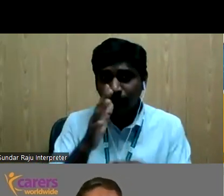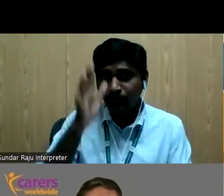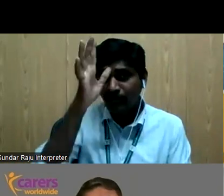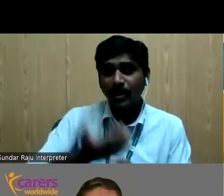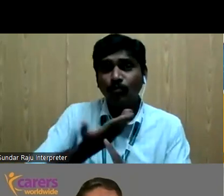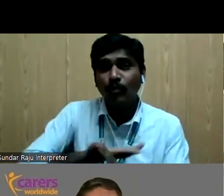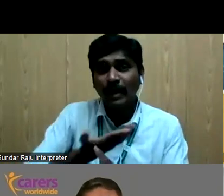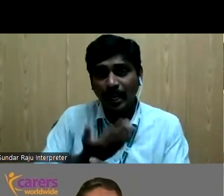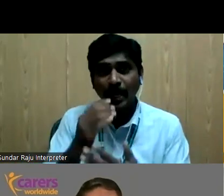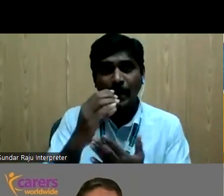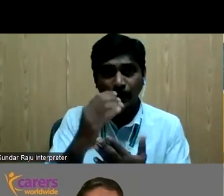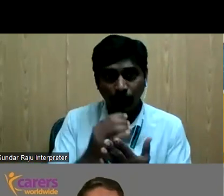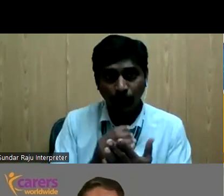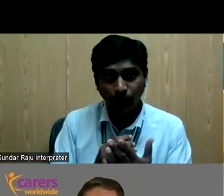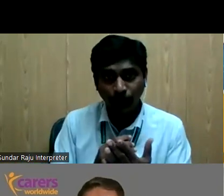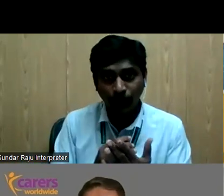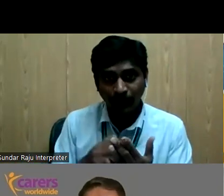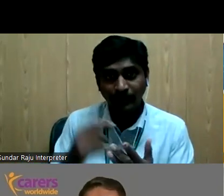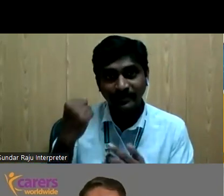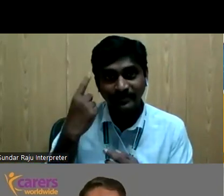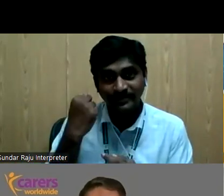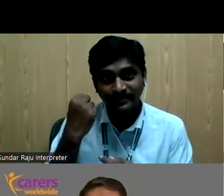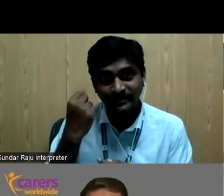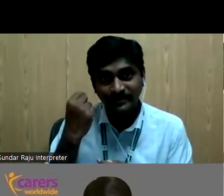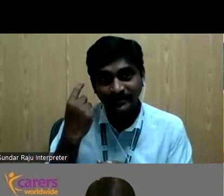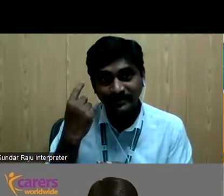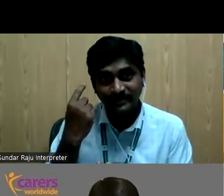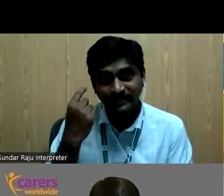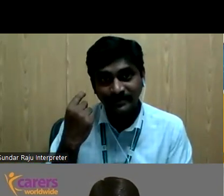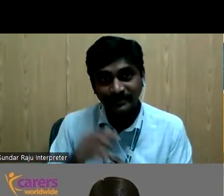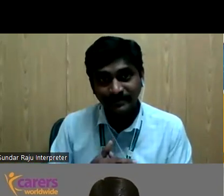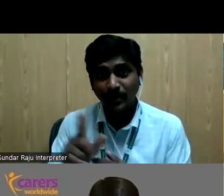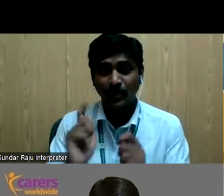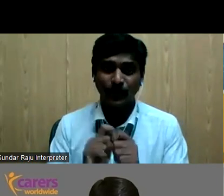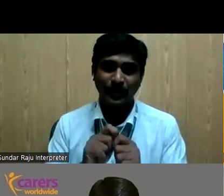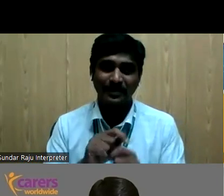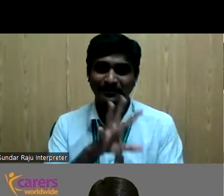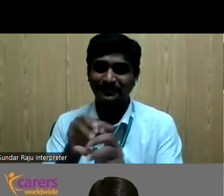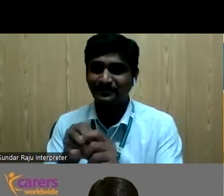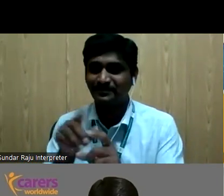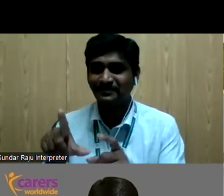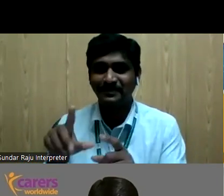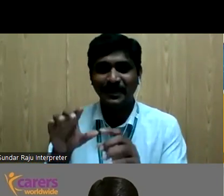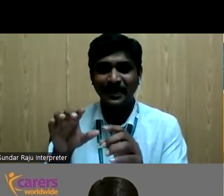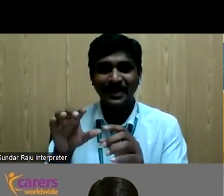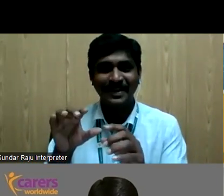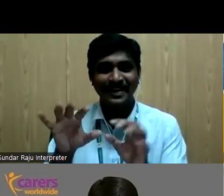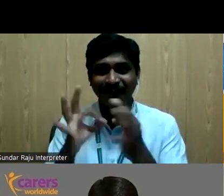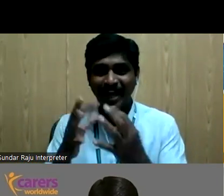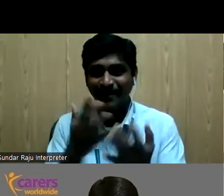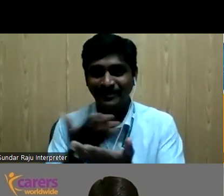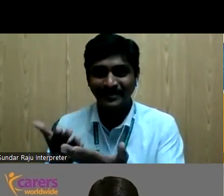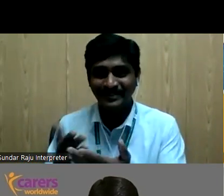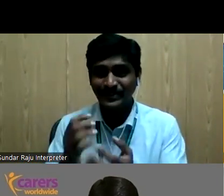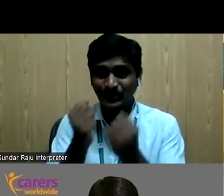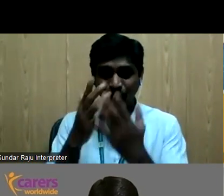very important for families, because then they are able to work with their child at home. End of the day, the child goes to the school for